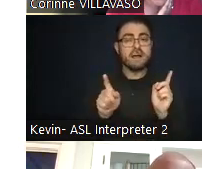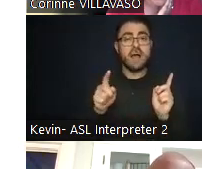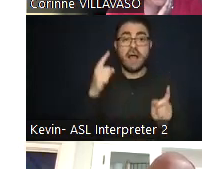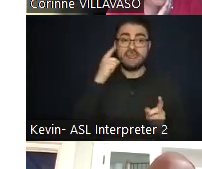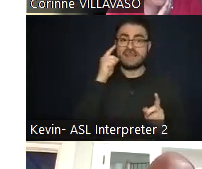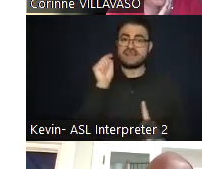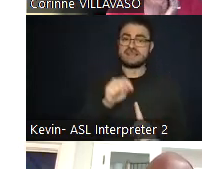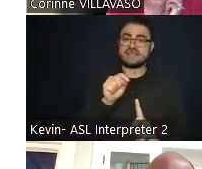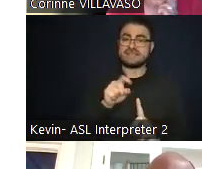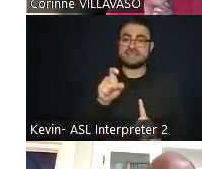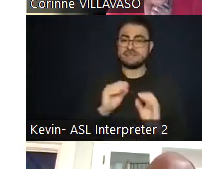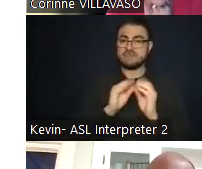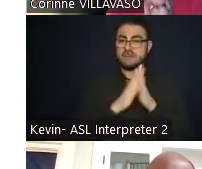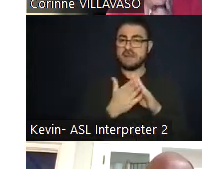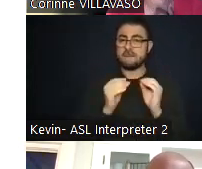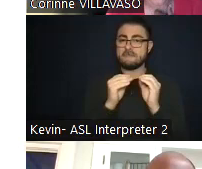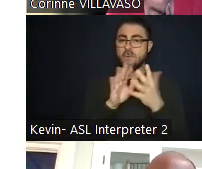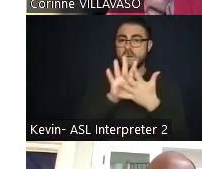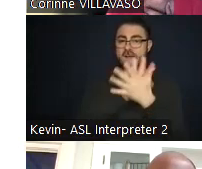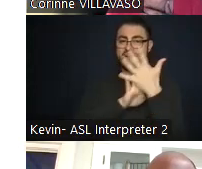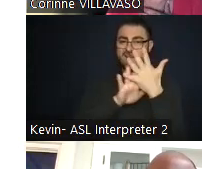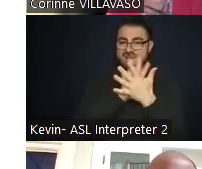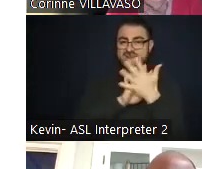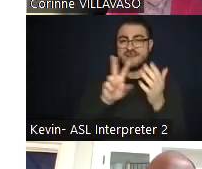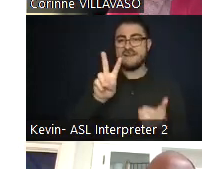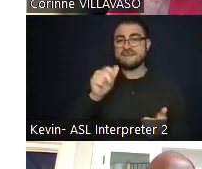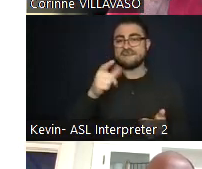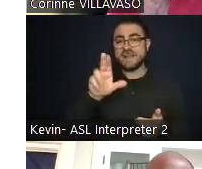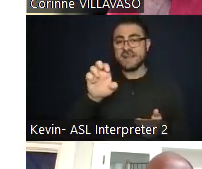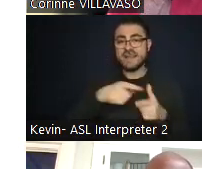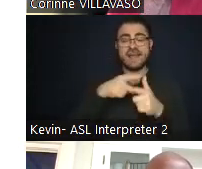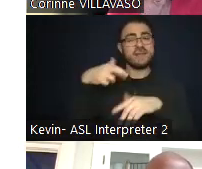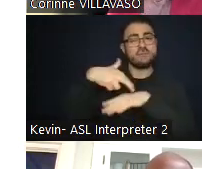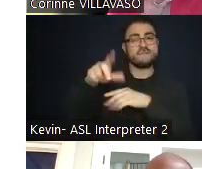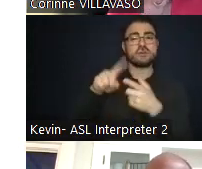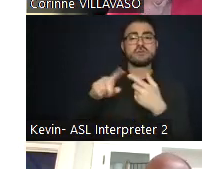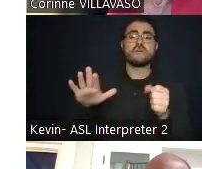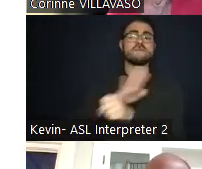kind of made more vague and then referred to the whole committee to see what,